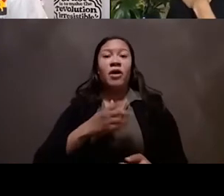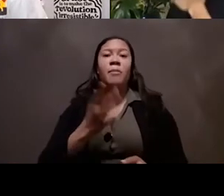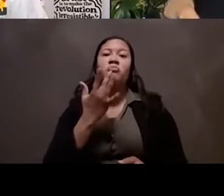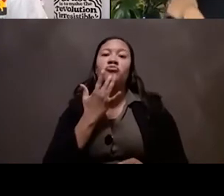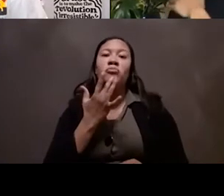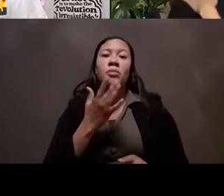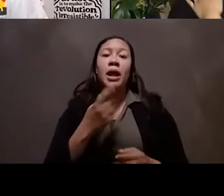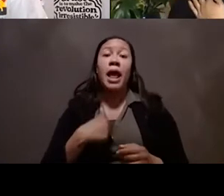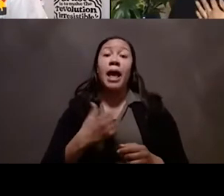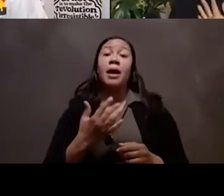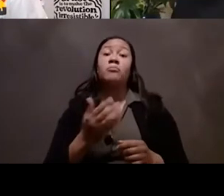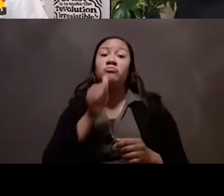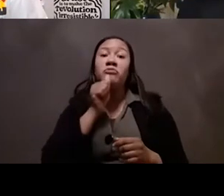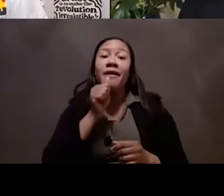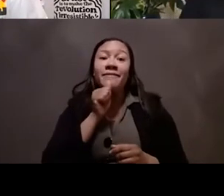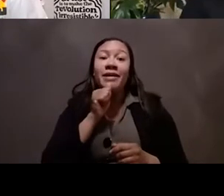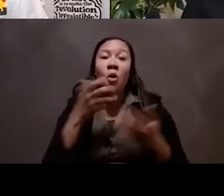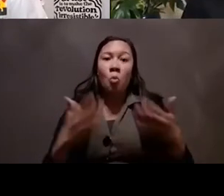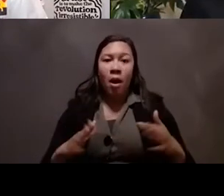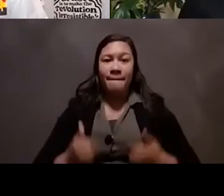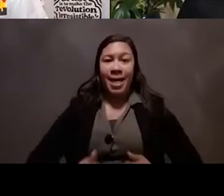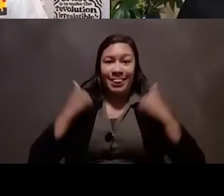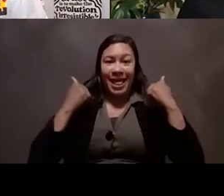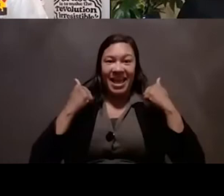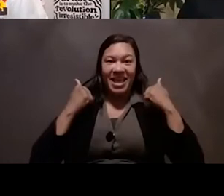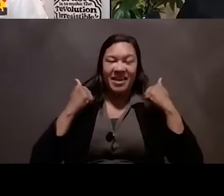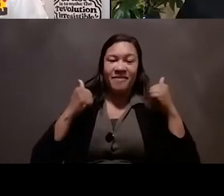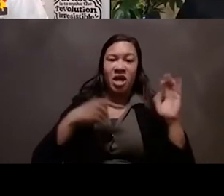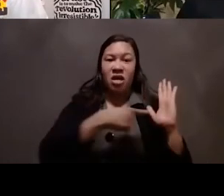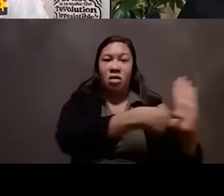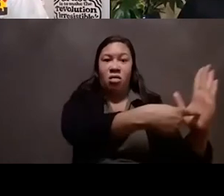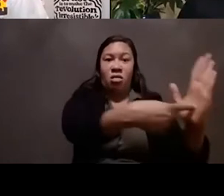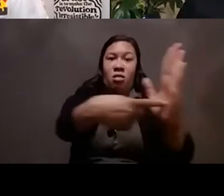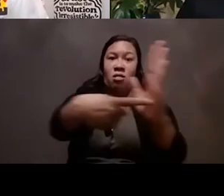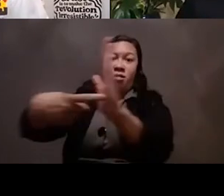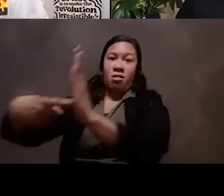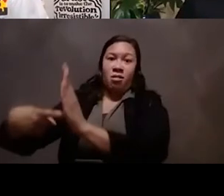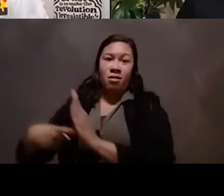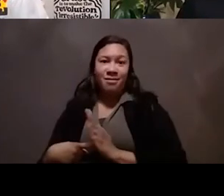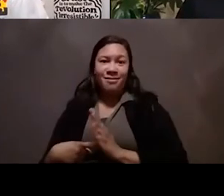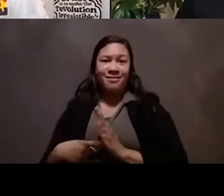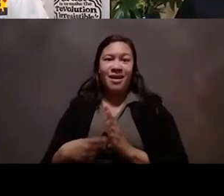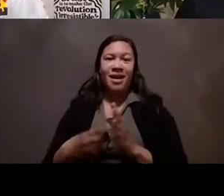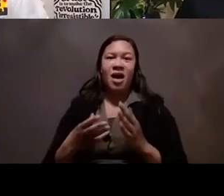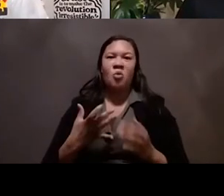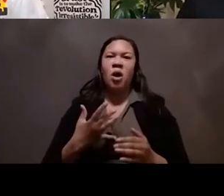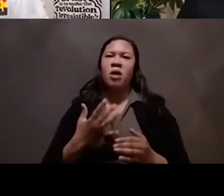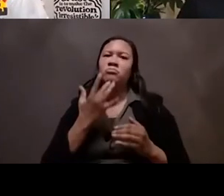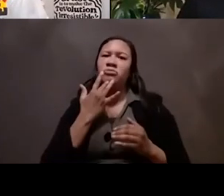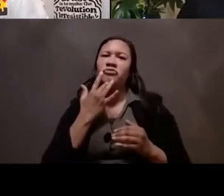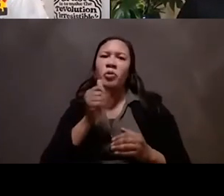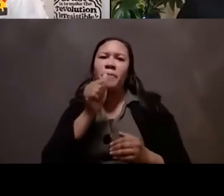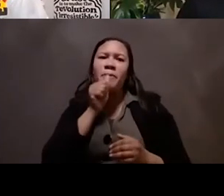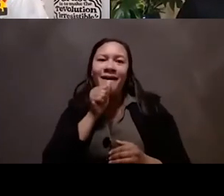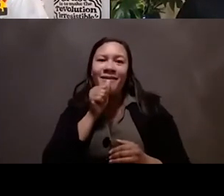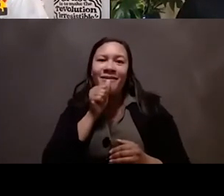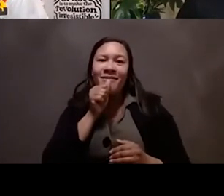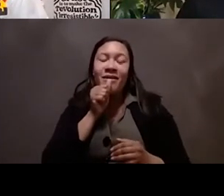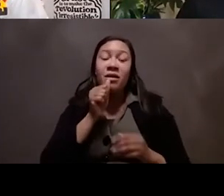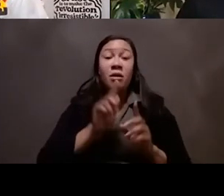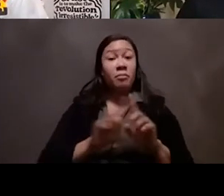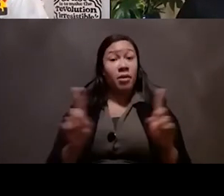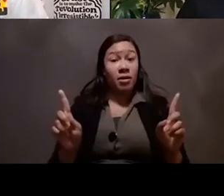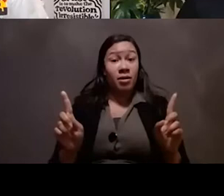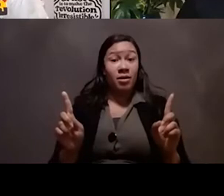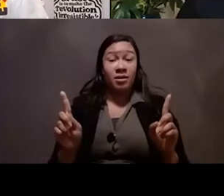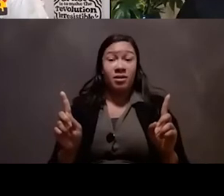like my life to be on display in a certain way, but it also feels like in these moments,